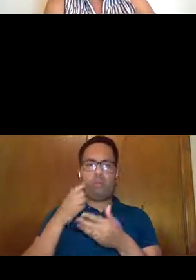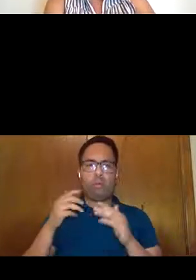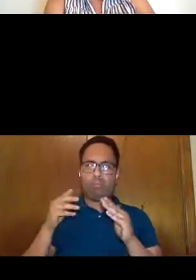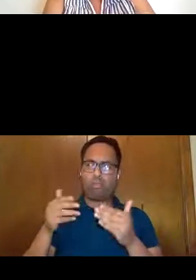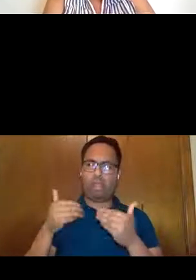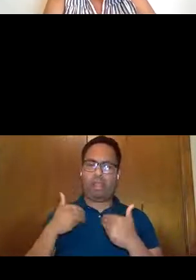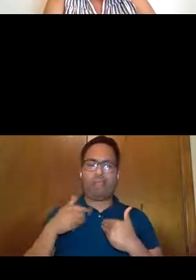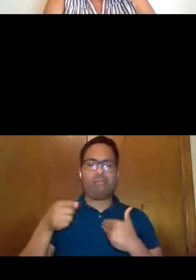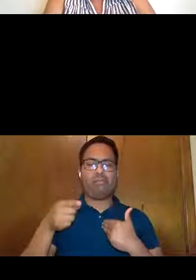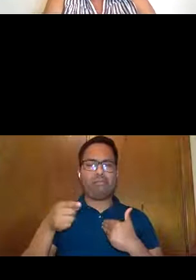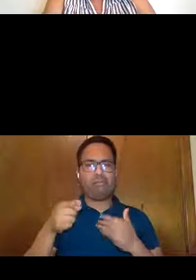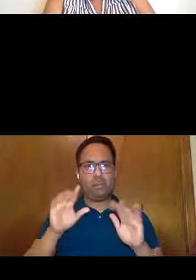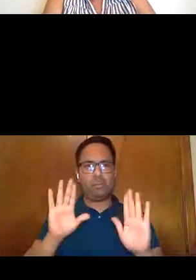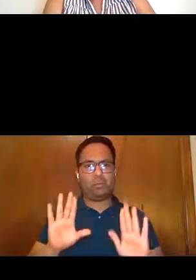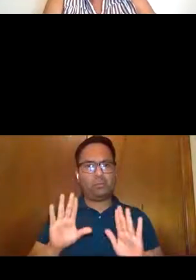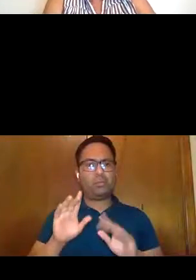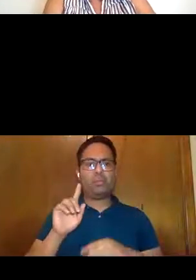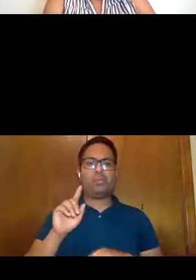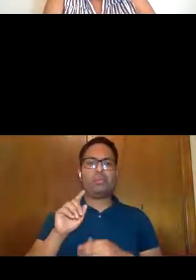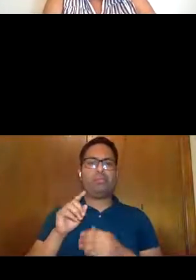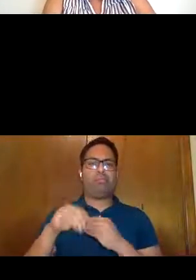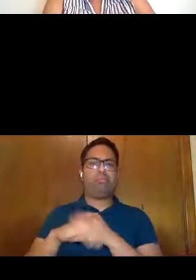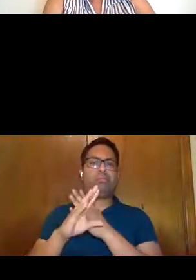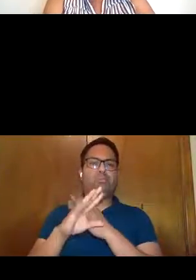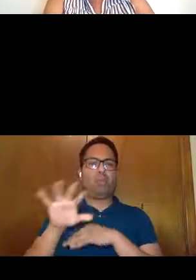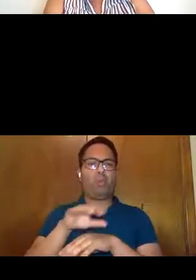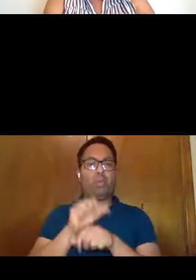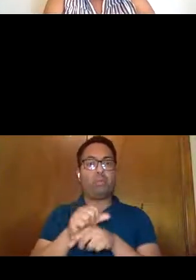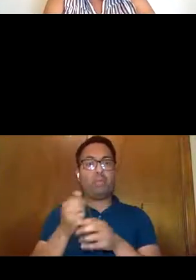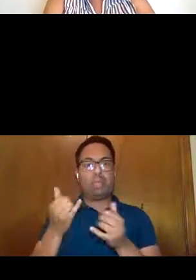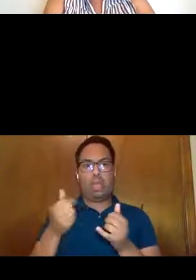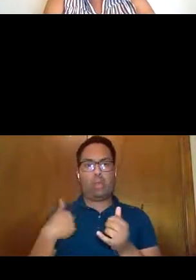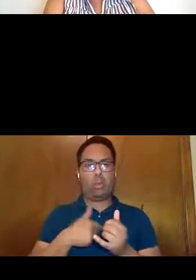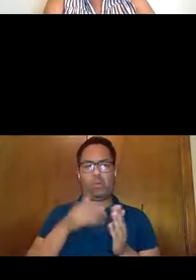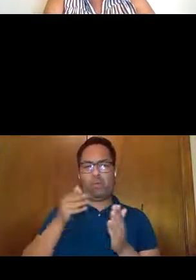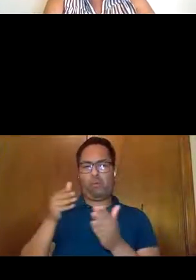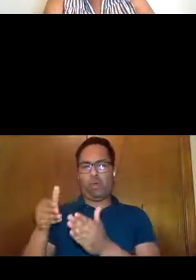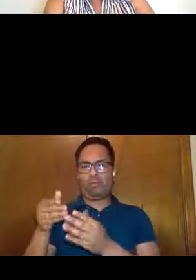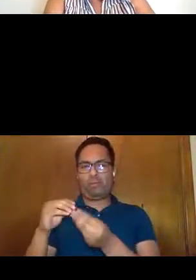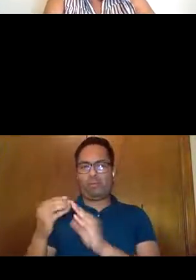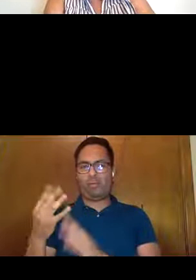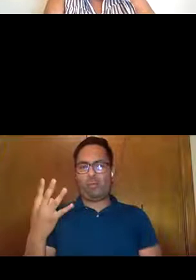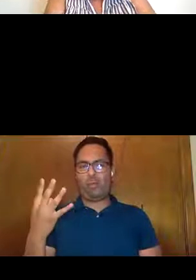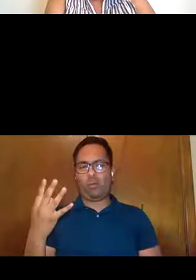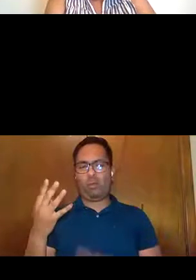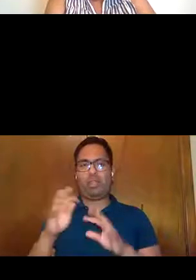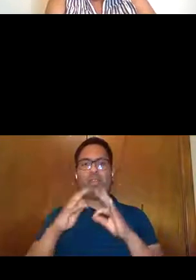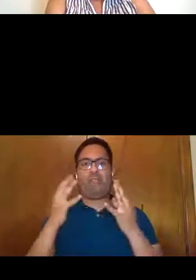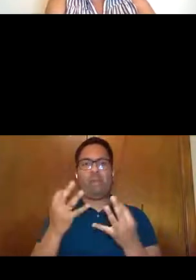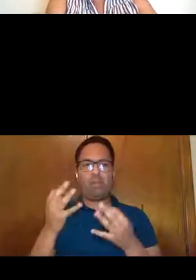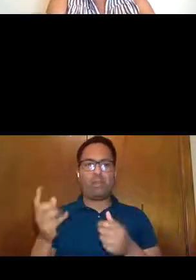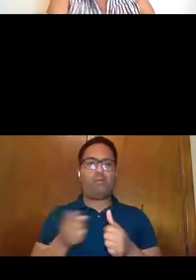appointment. Today, we are focusing on number 4, your family's first telemedicine